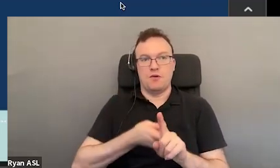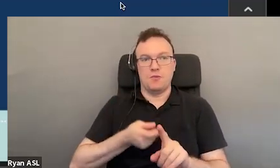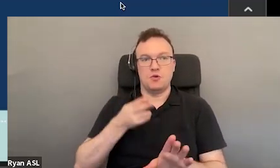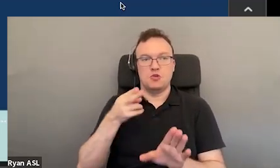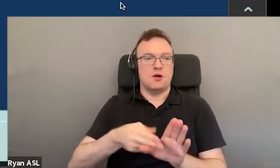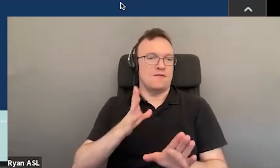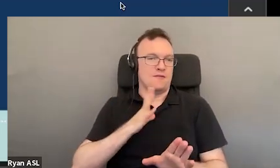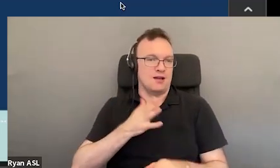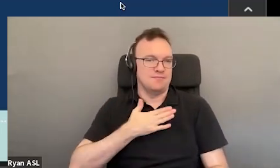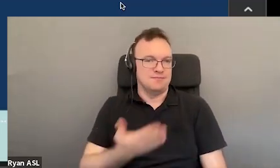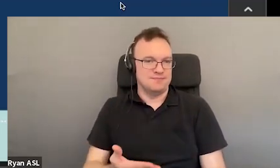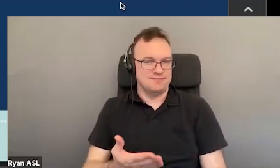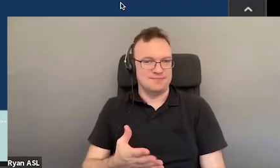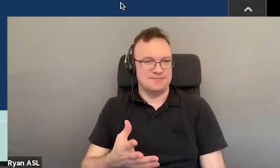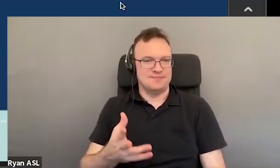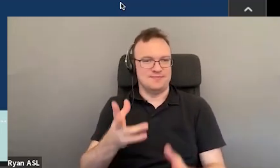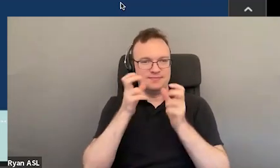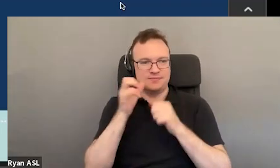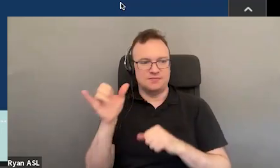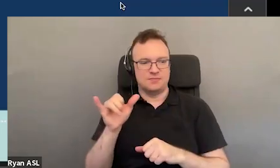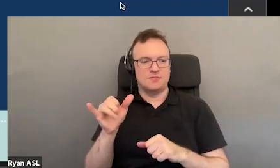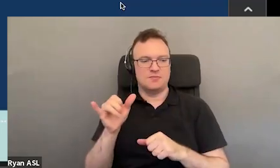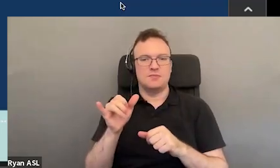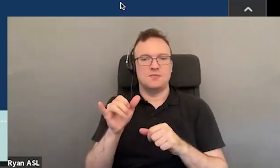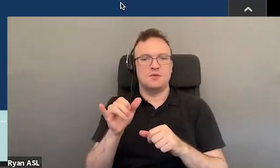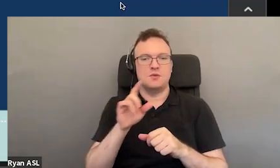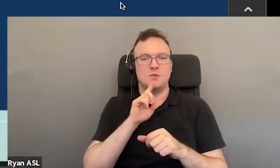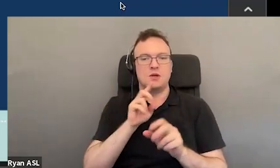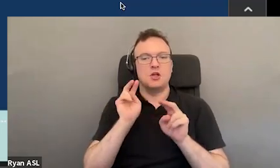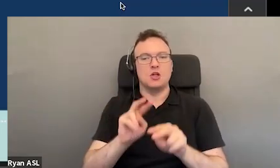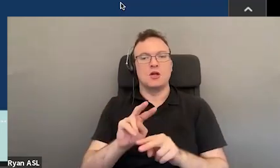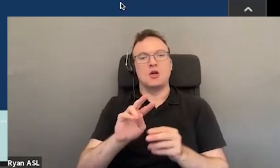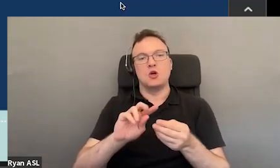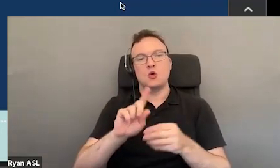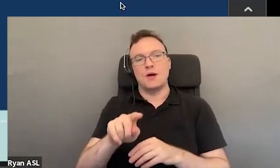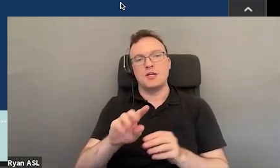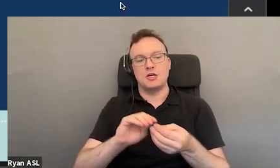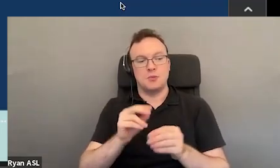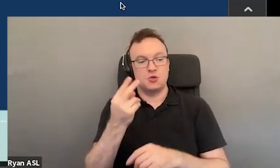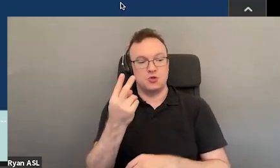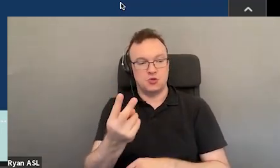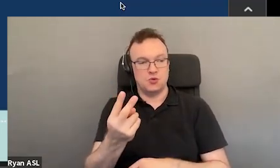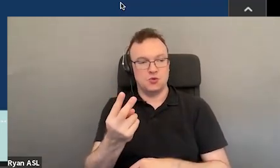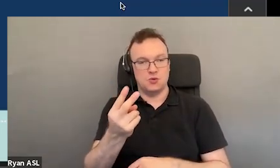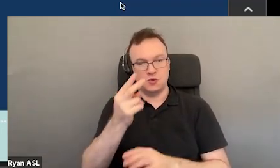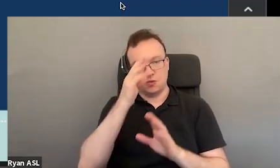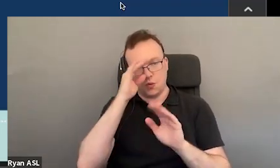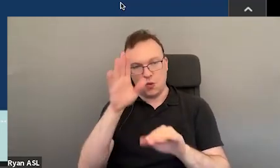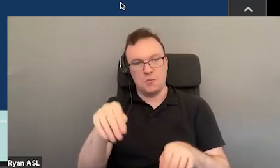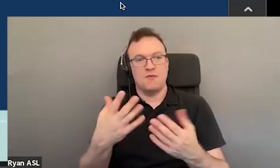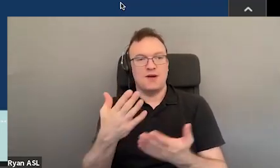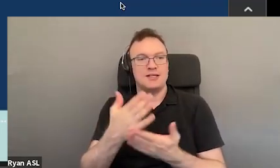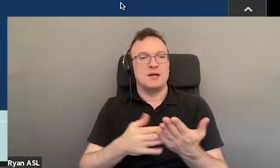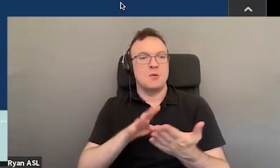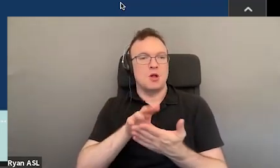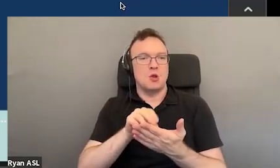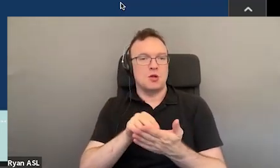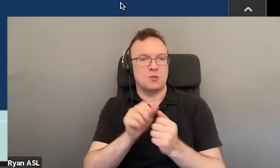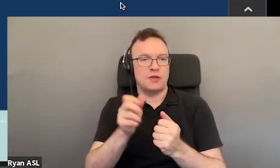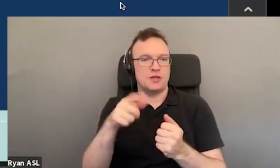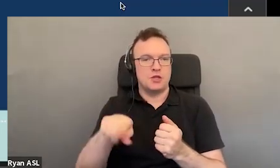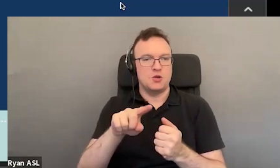to receive that. But more importantly, if you could look to the second question, just hoping to have provided some learning with you.